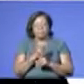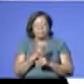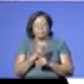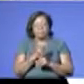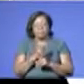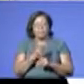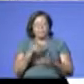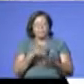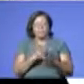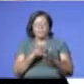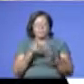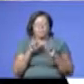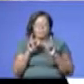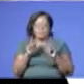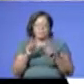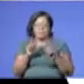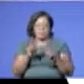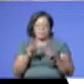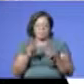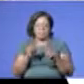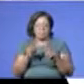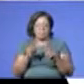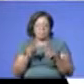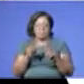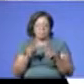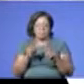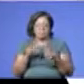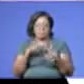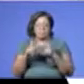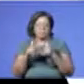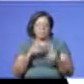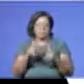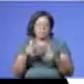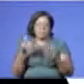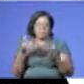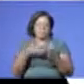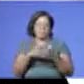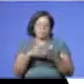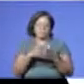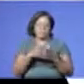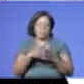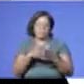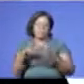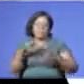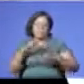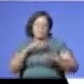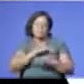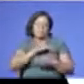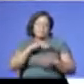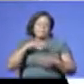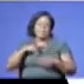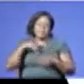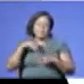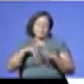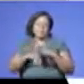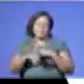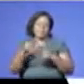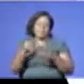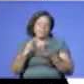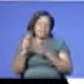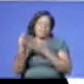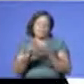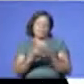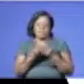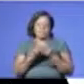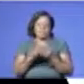in Egypt. We fighting to get to Canaan. Members of the Bahamas Utilities and Allied Workers